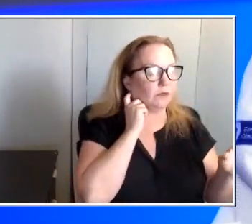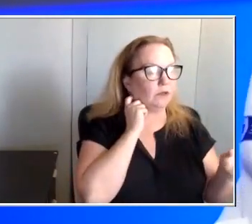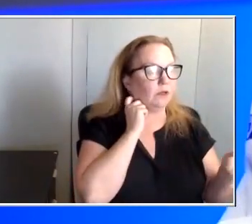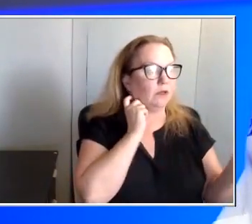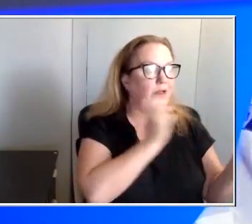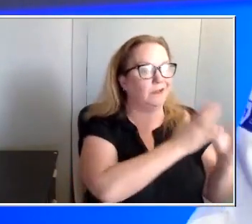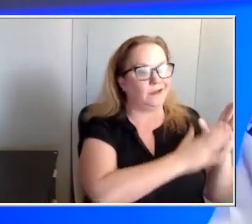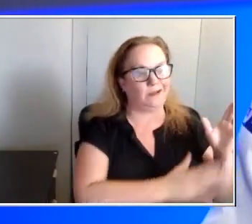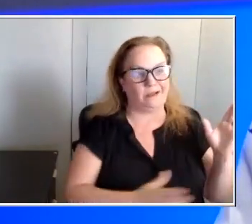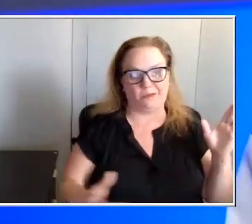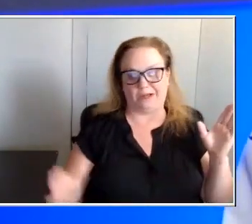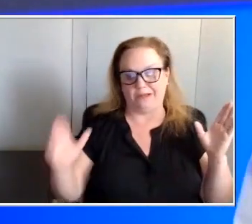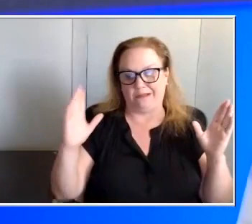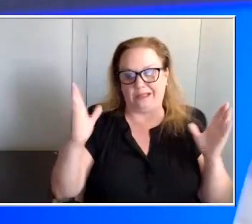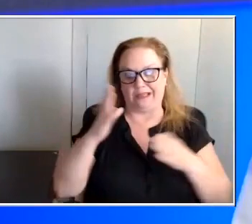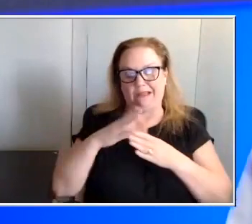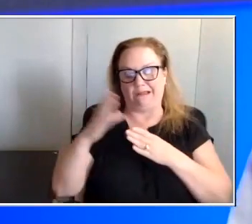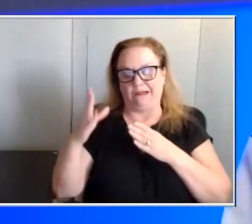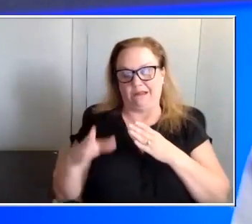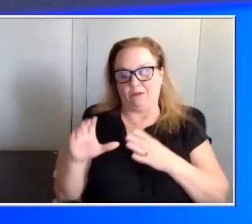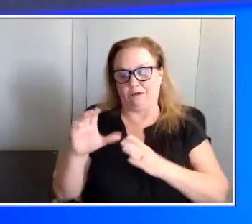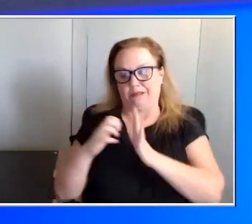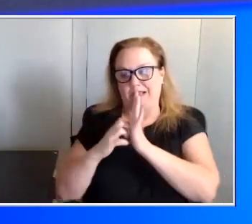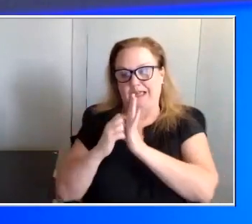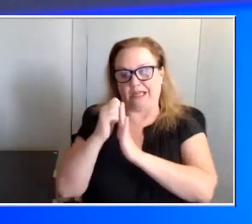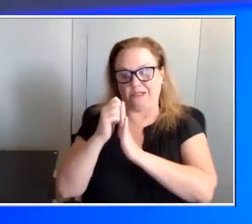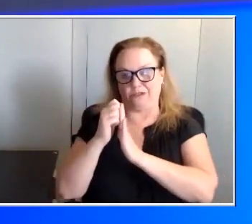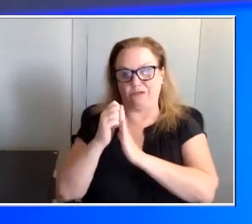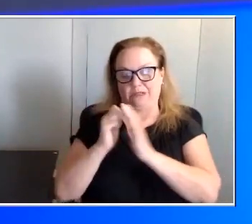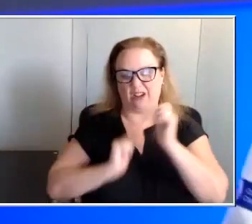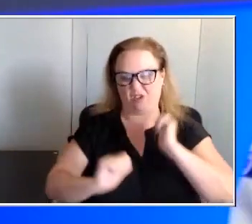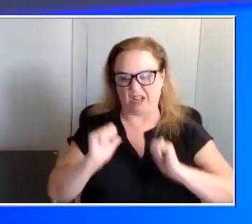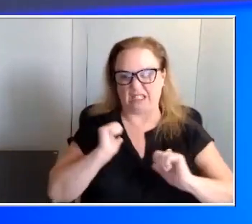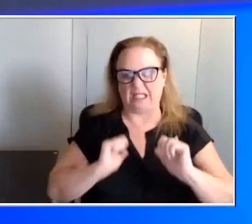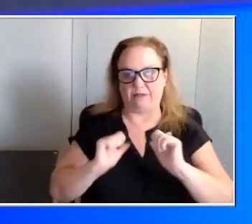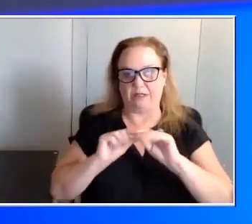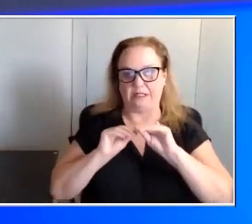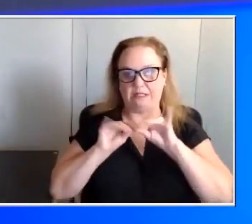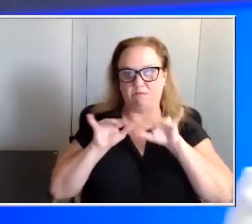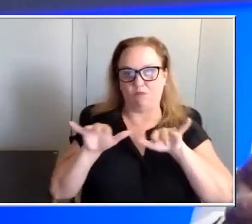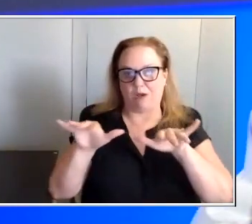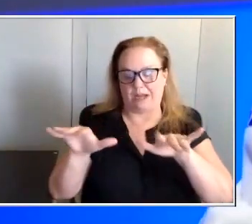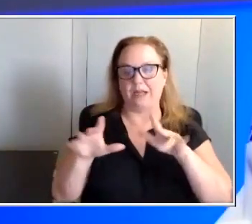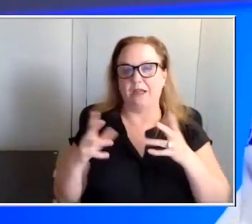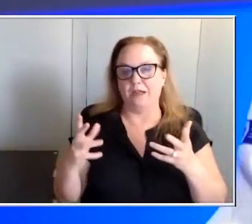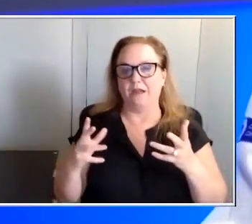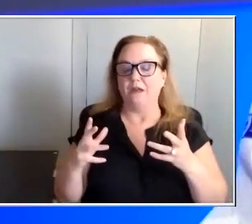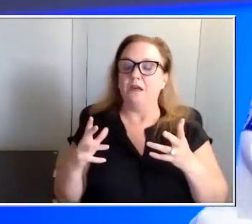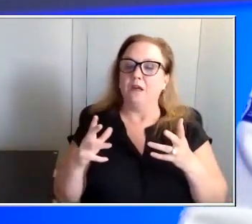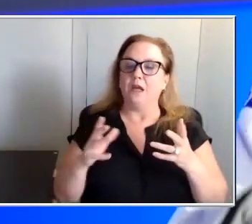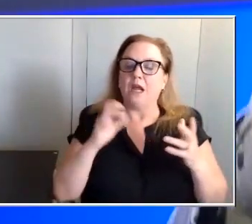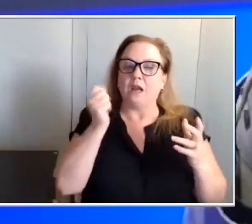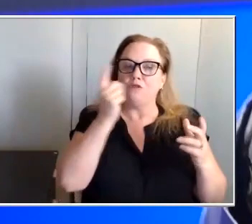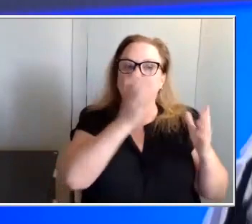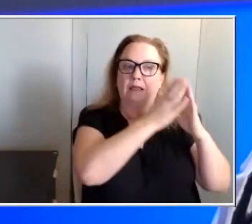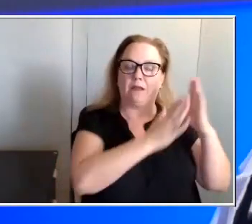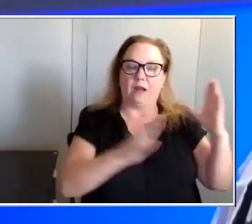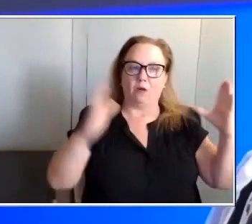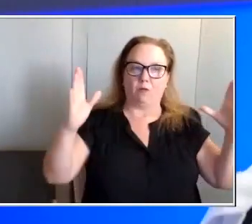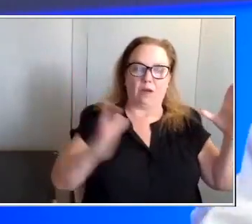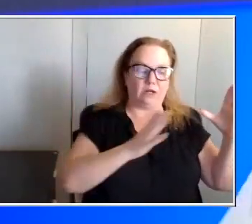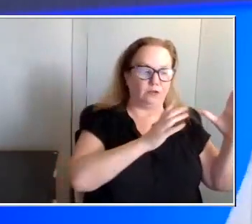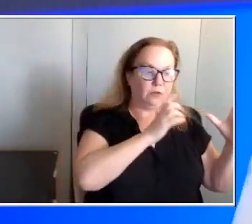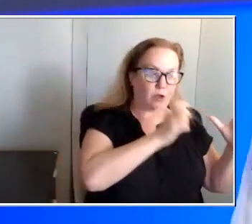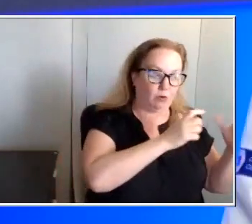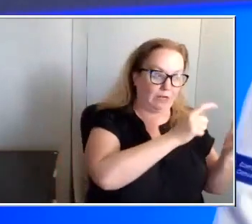to the other extreme where the cancer is very aggressive and has already spread. And of course, within this whole range where we don't need treatment to the cancer